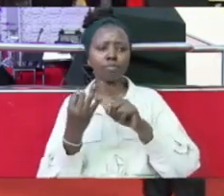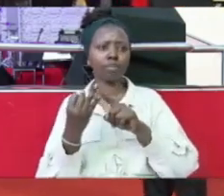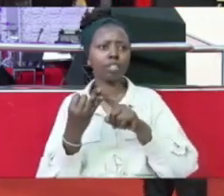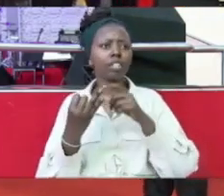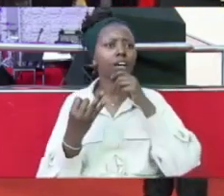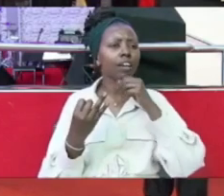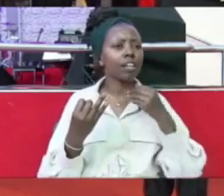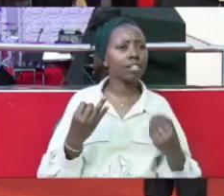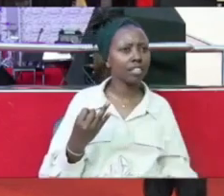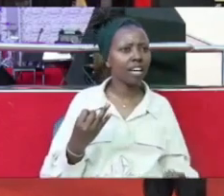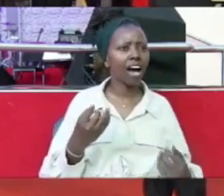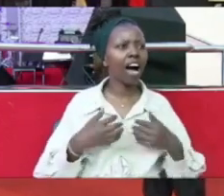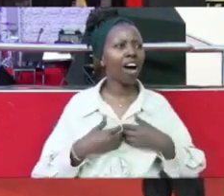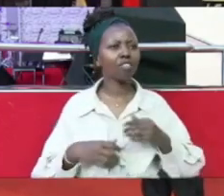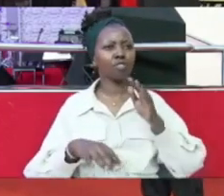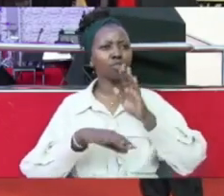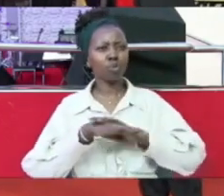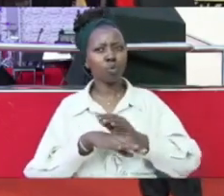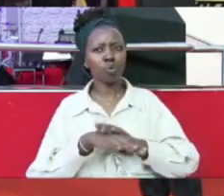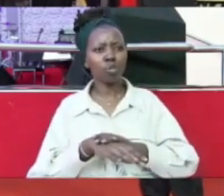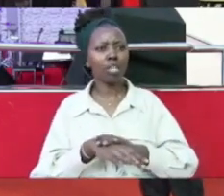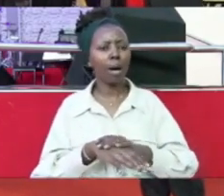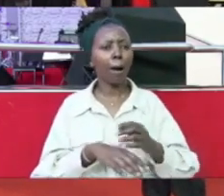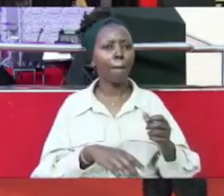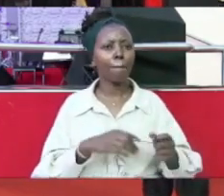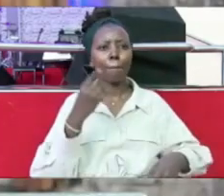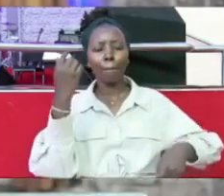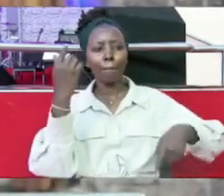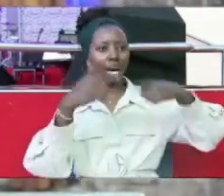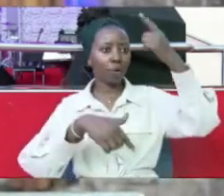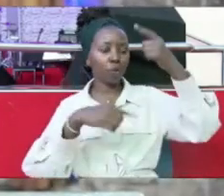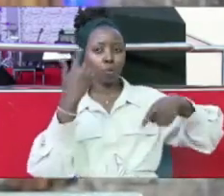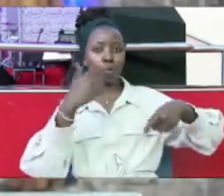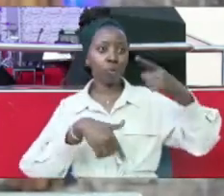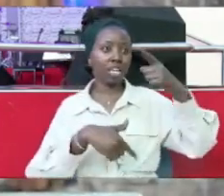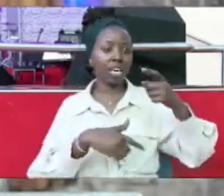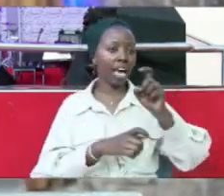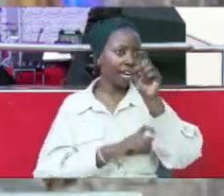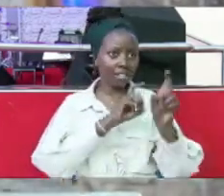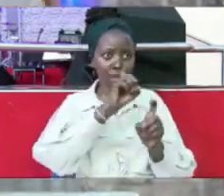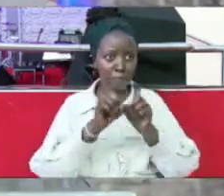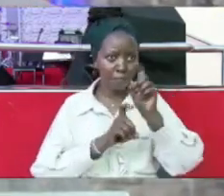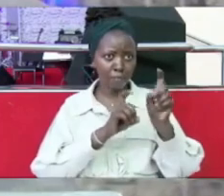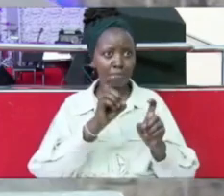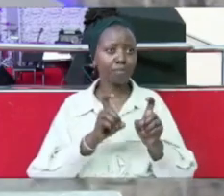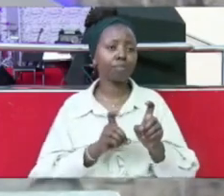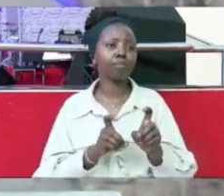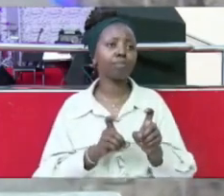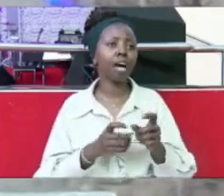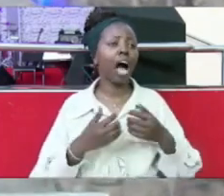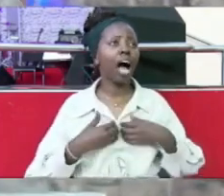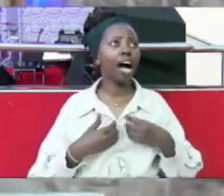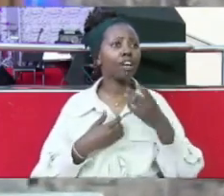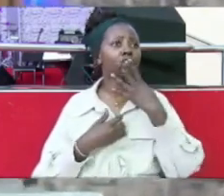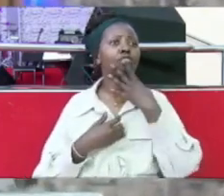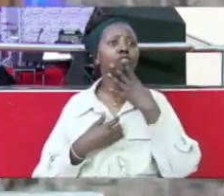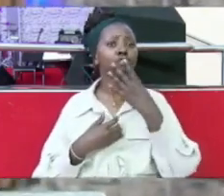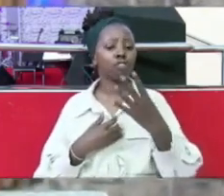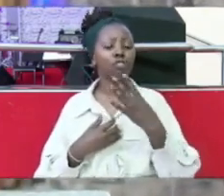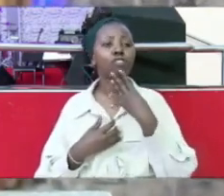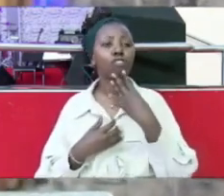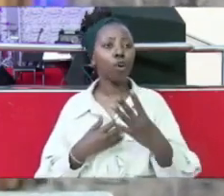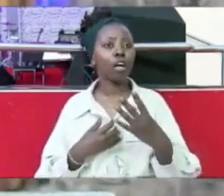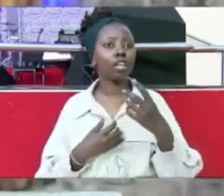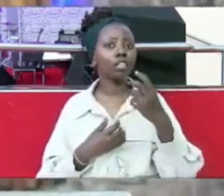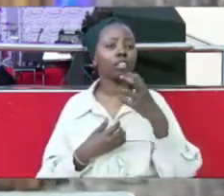scored good marks in KCPE. Kijana wangu wa pili akawa na alama nzuri katika mtihani wa darasa la 8. He had 402 marks. Akawa na alama